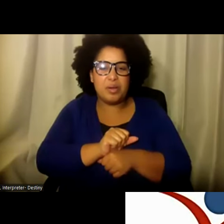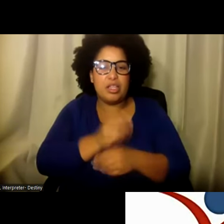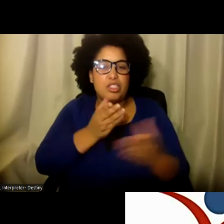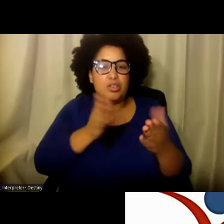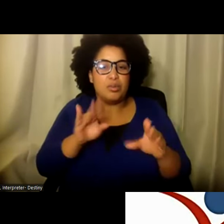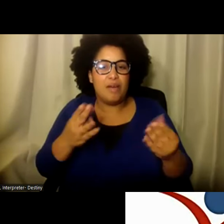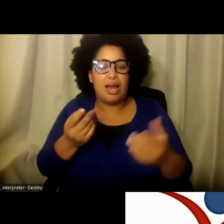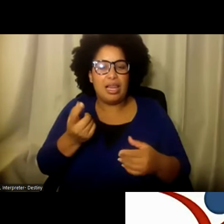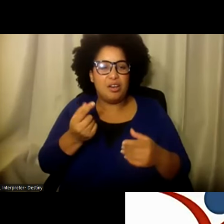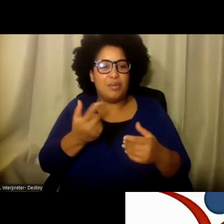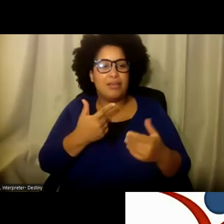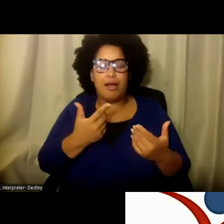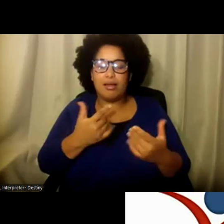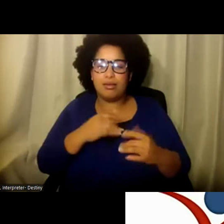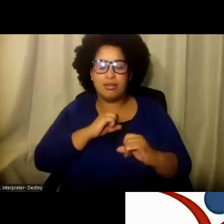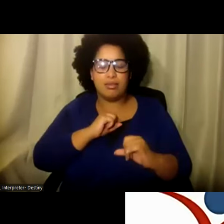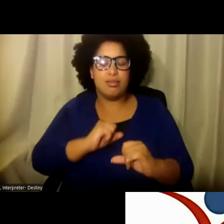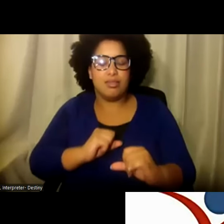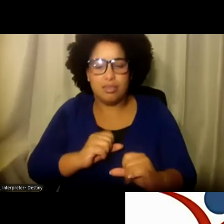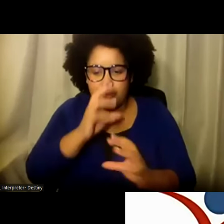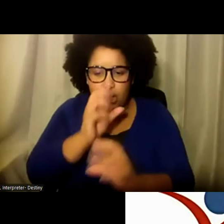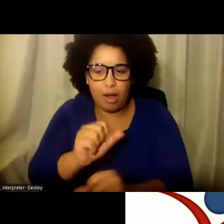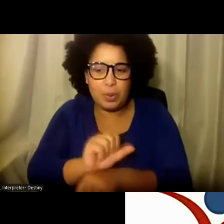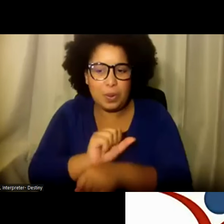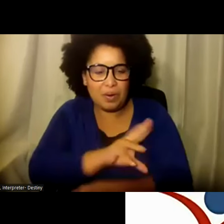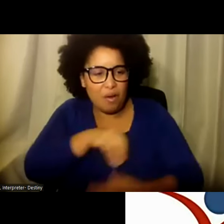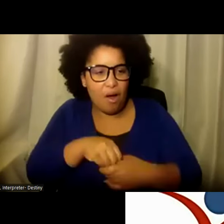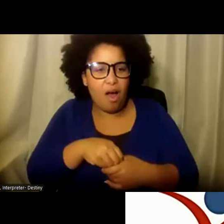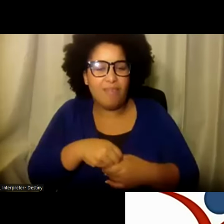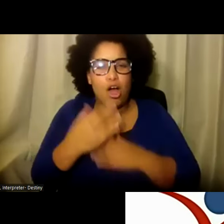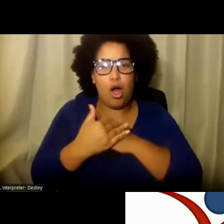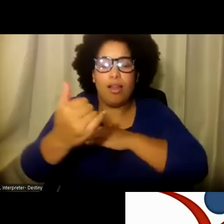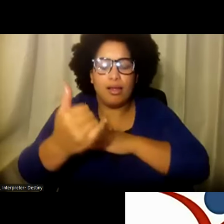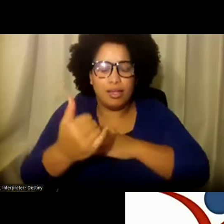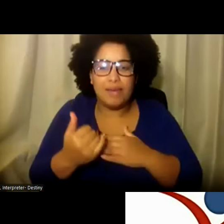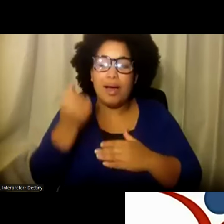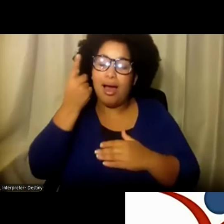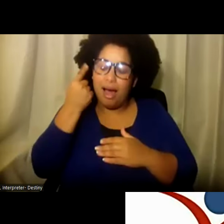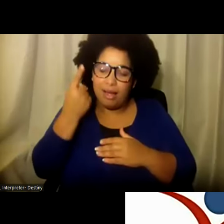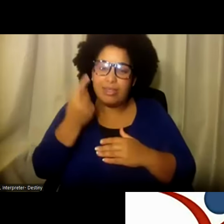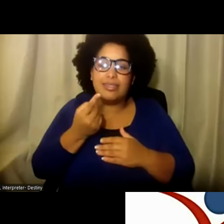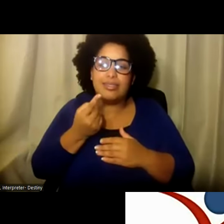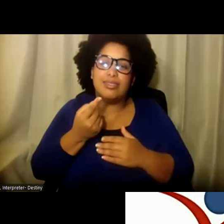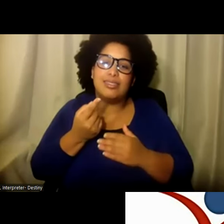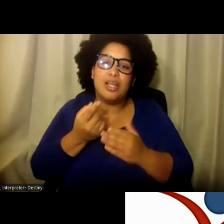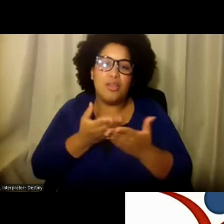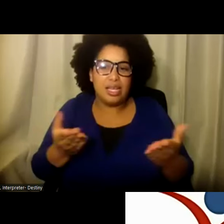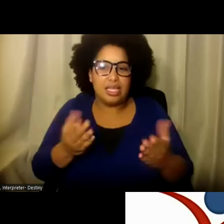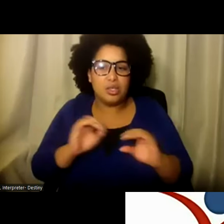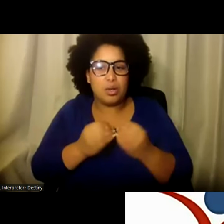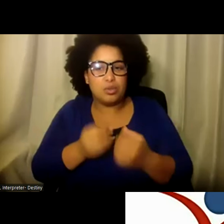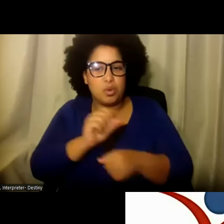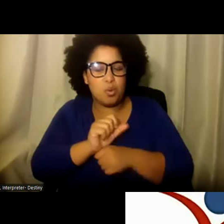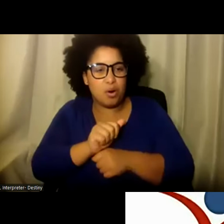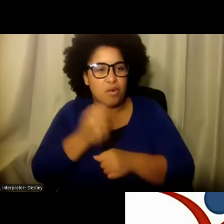be somewhat of a calling. Yet that being said, there are things that the organizations we work for can do that let us know